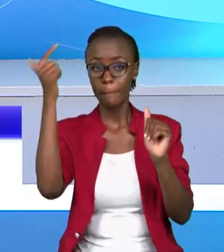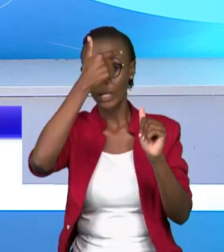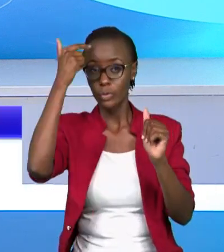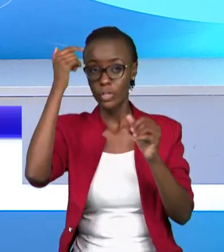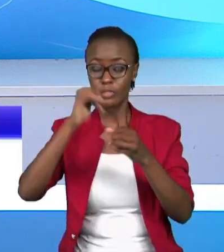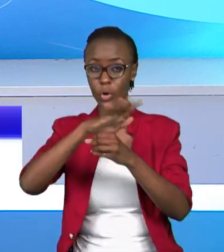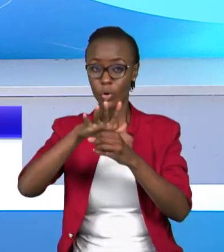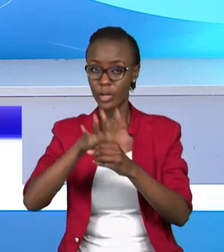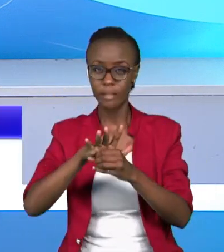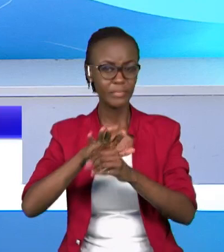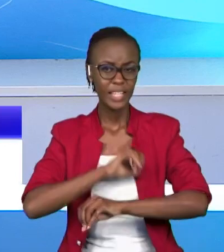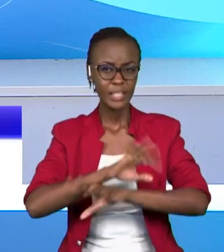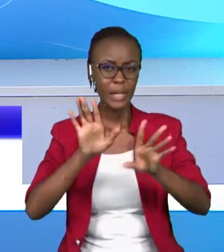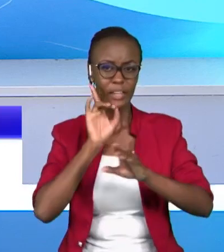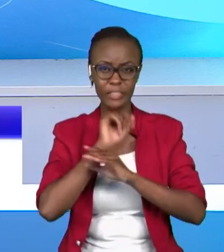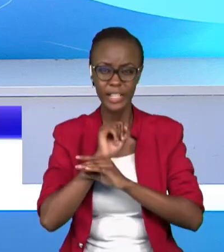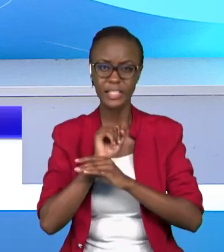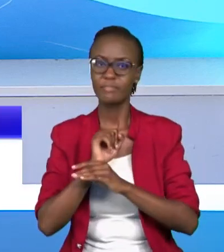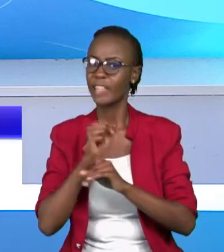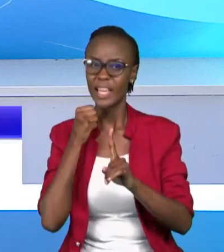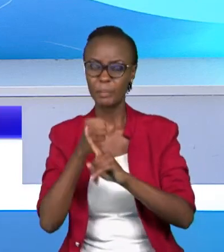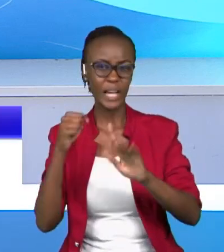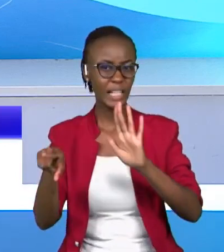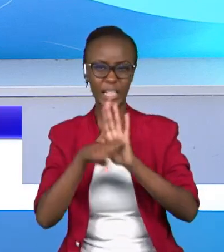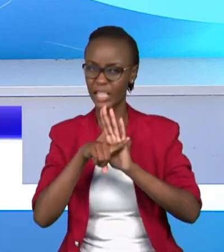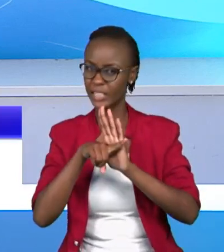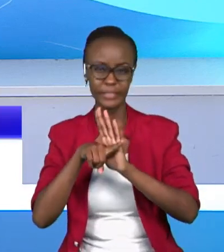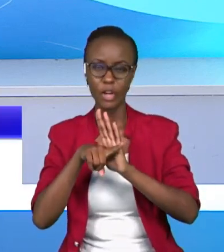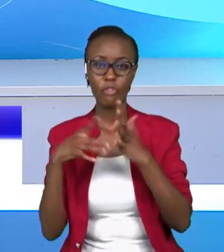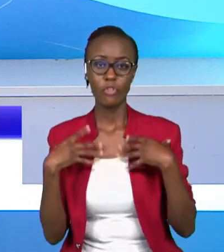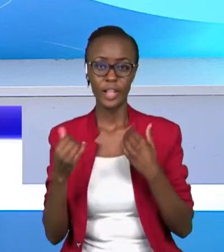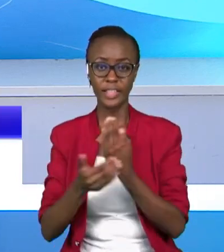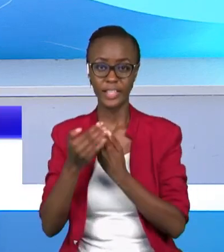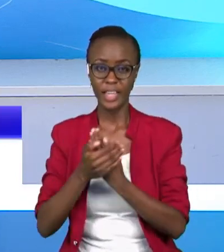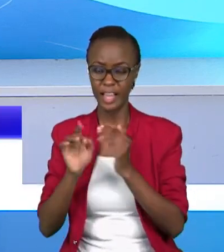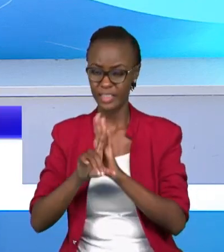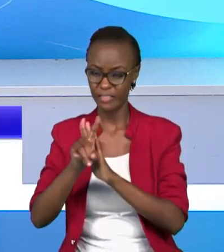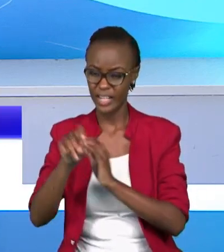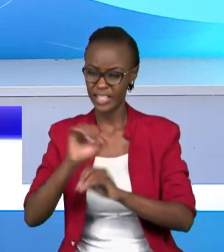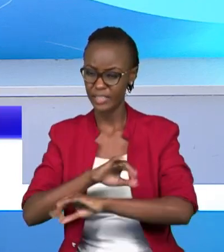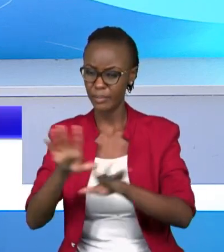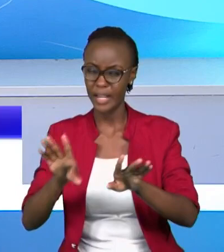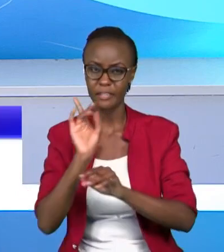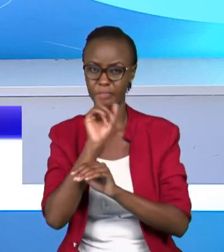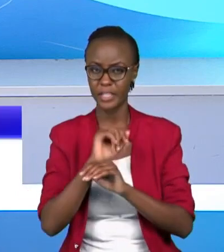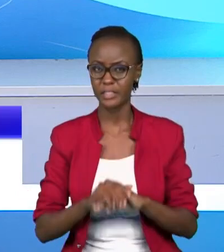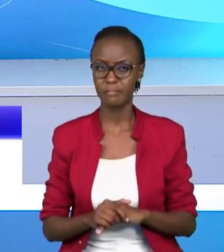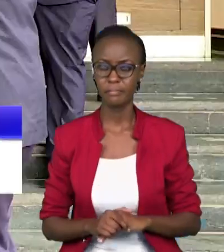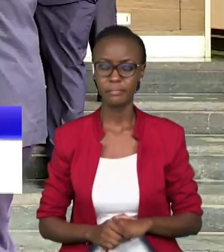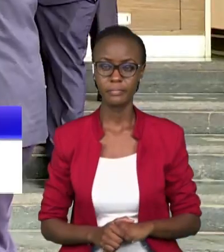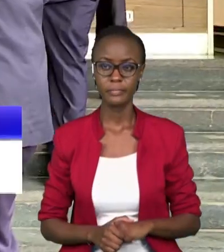has impacted deployment of healthcare following the unprecedented surge of the virus variants. Sheila Ngetich with the